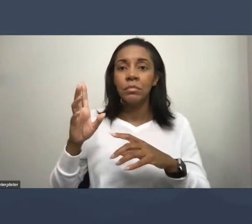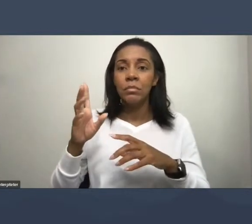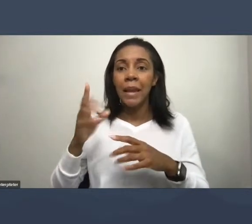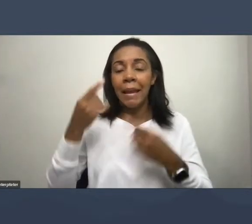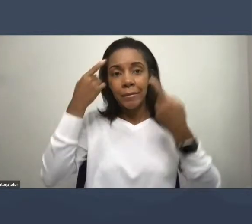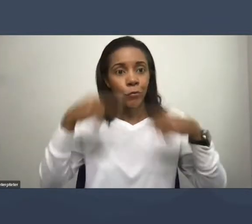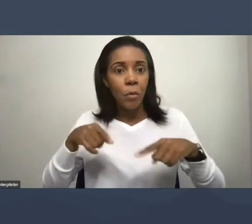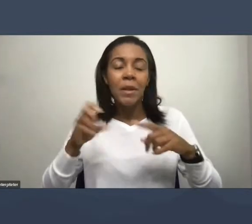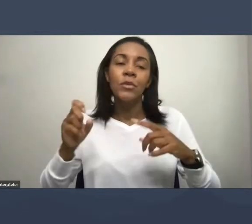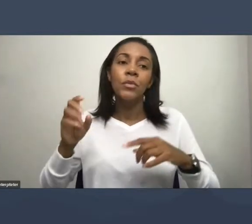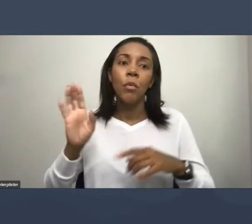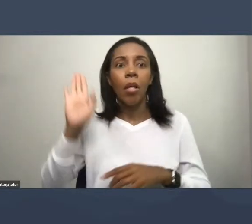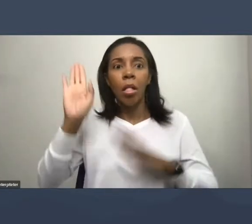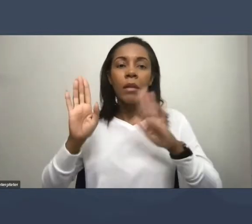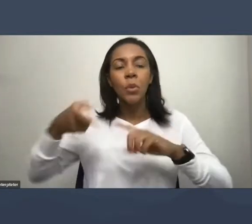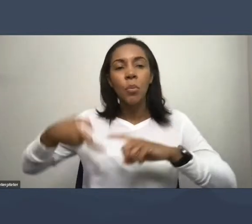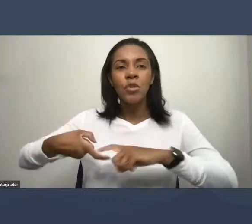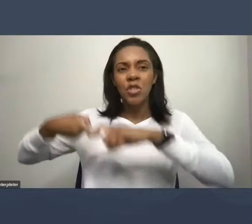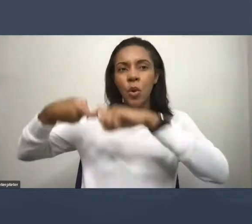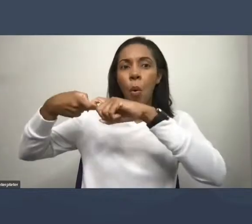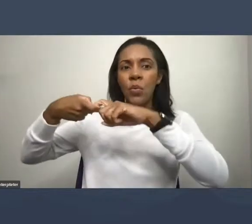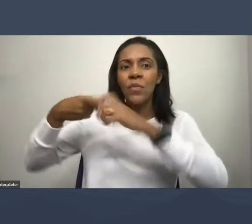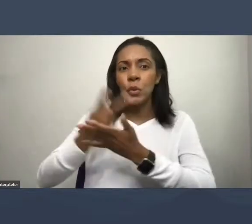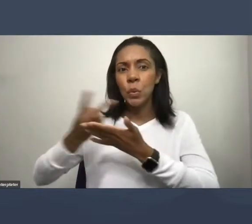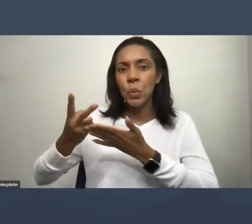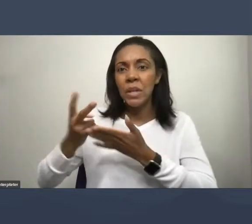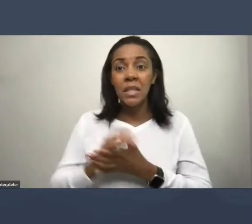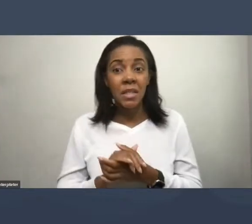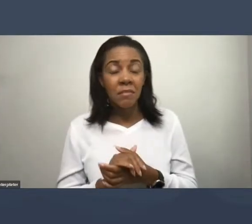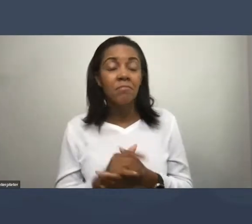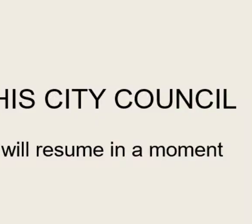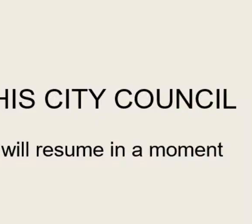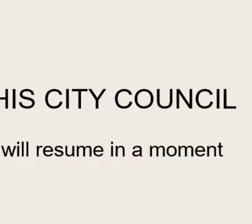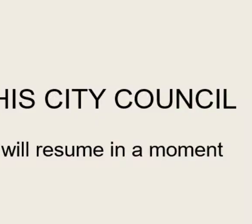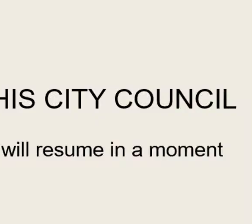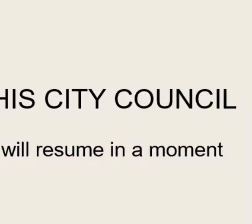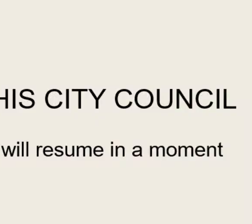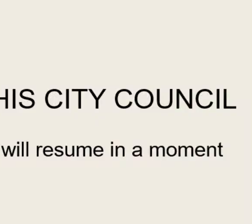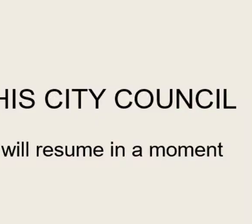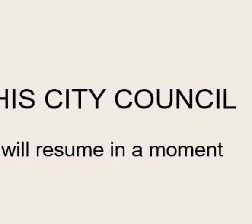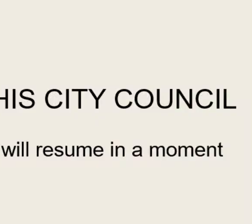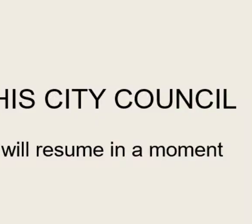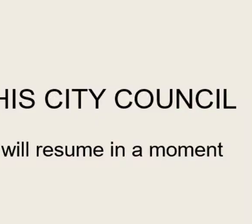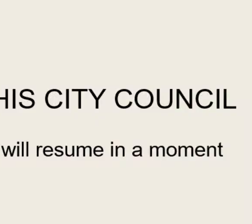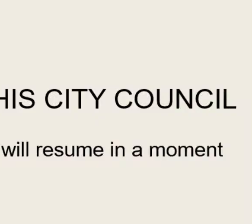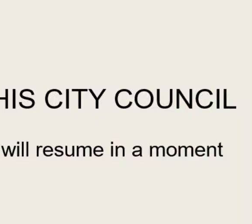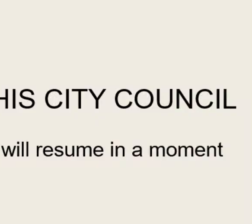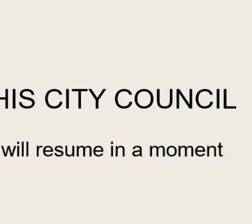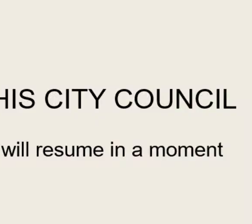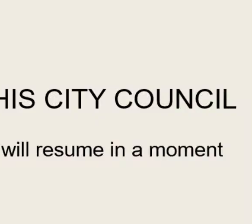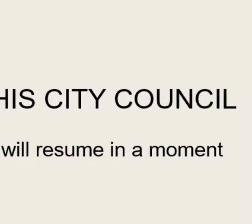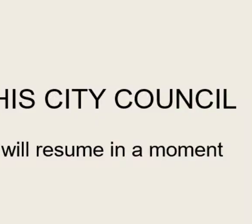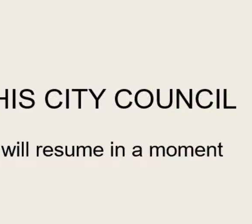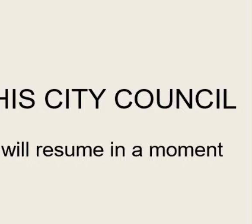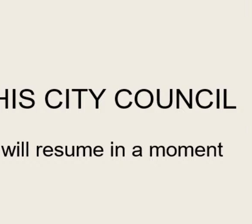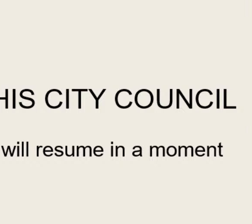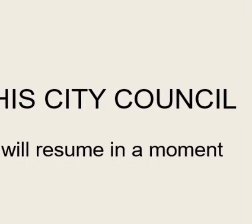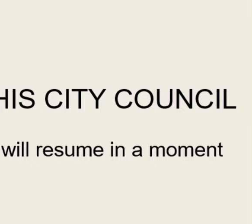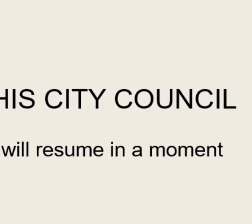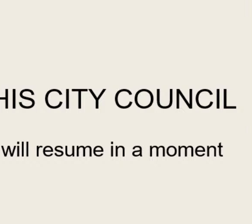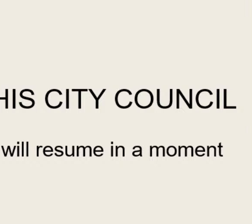weeks. Is there any other business for this committee? No, sir. All right, seeing none, we're adjourned and back on time.